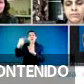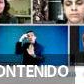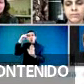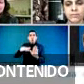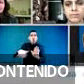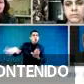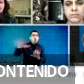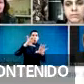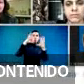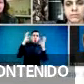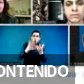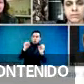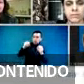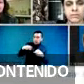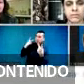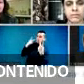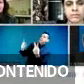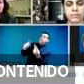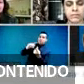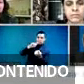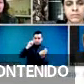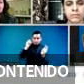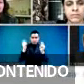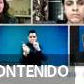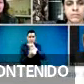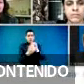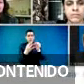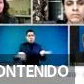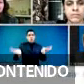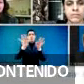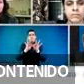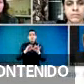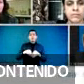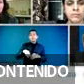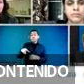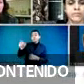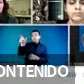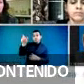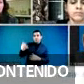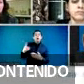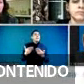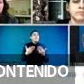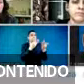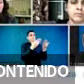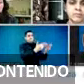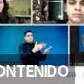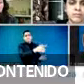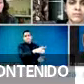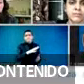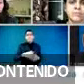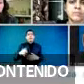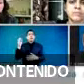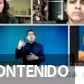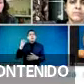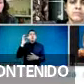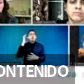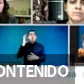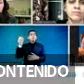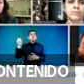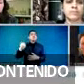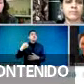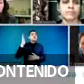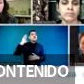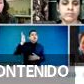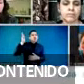Adwoa Safo. What do you think is the role of the media in order to tackle all of these gender stereotypes? Please